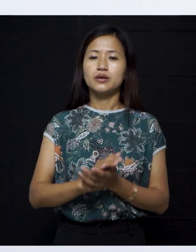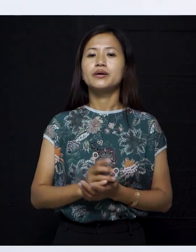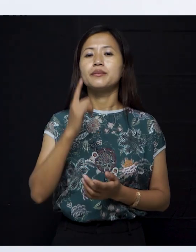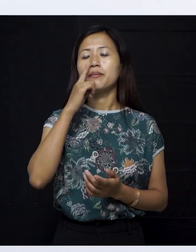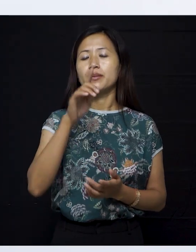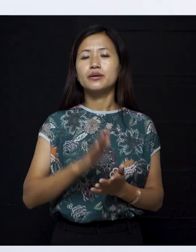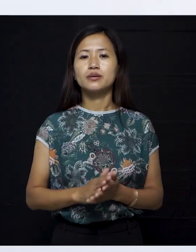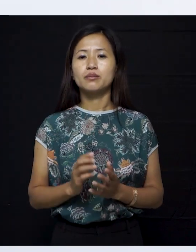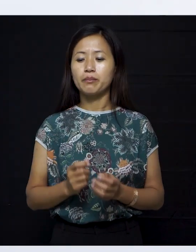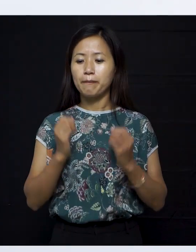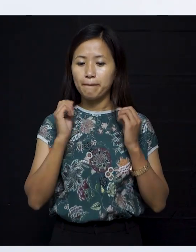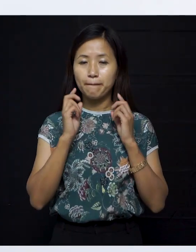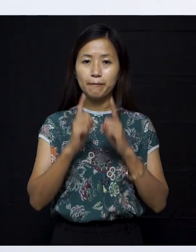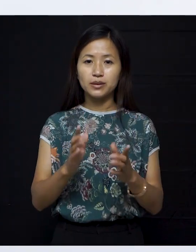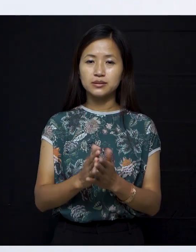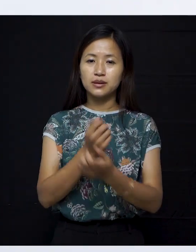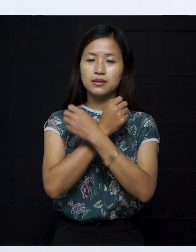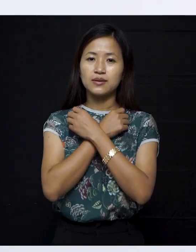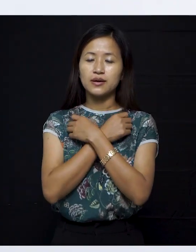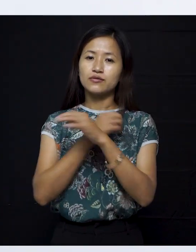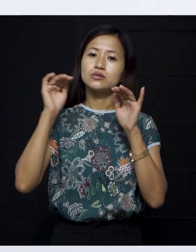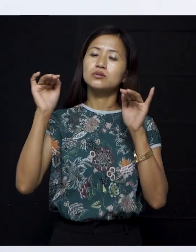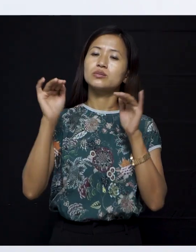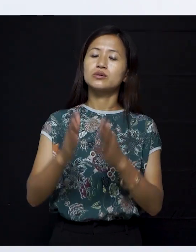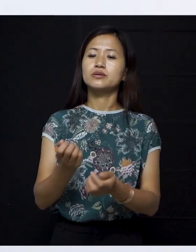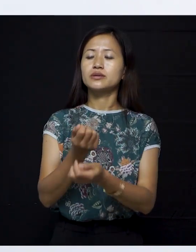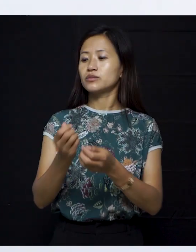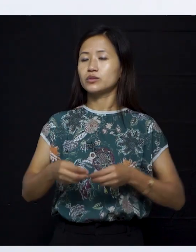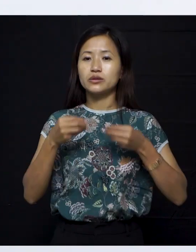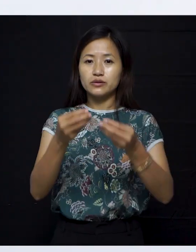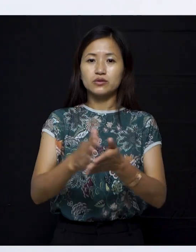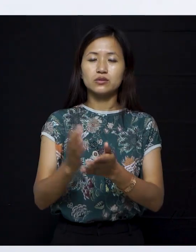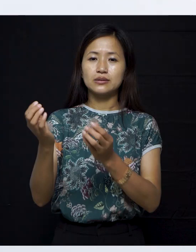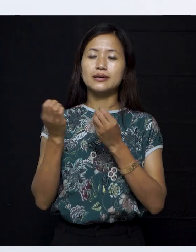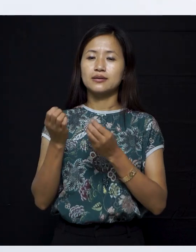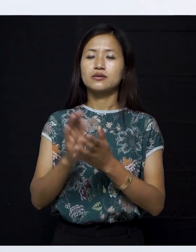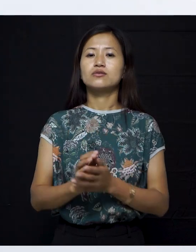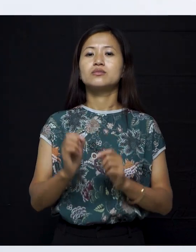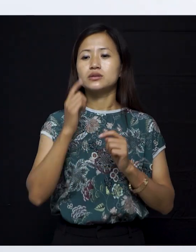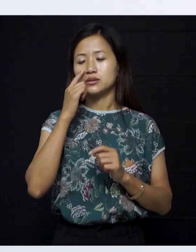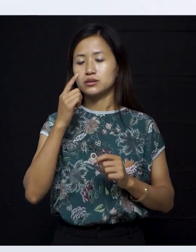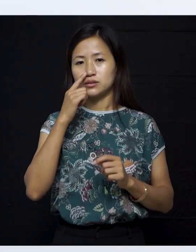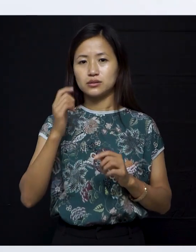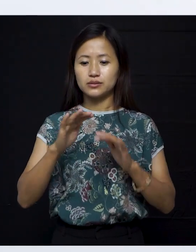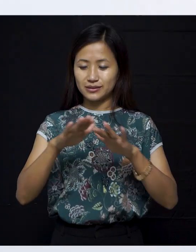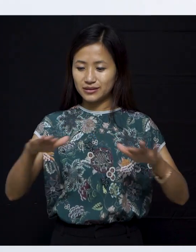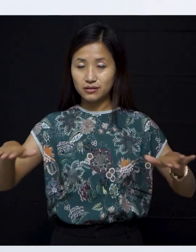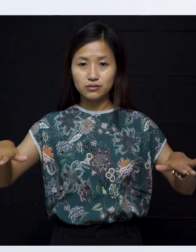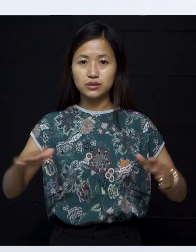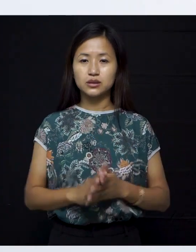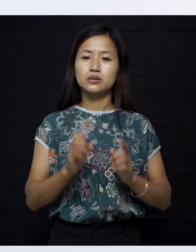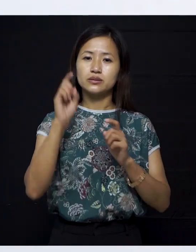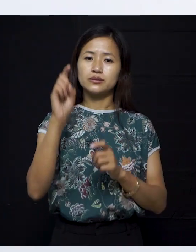mother, but the love and support that she gets from her children would be everything that she would need. And we saw this, right? And